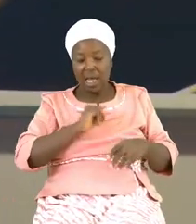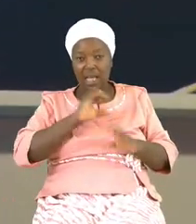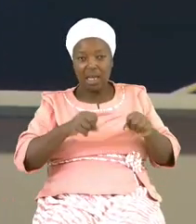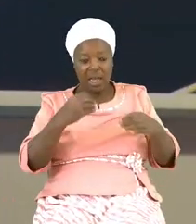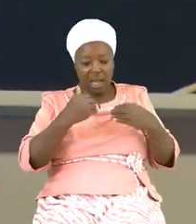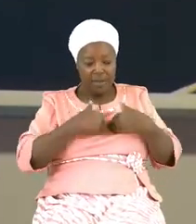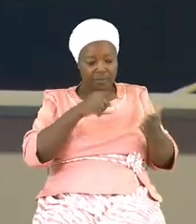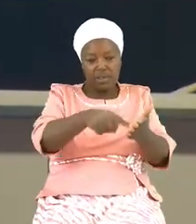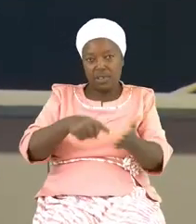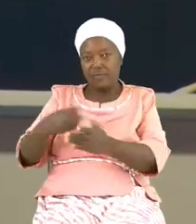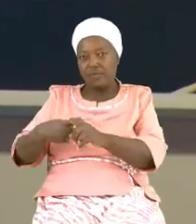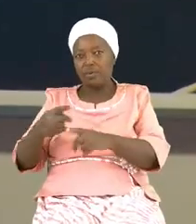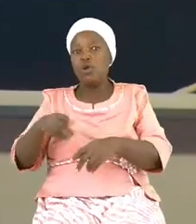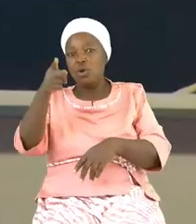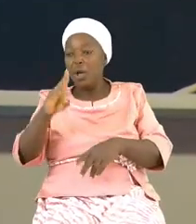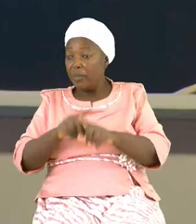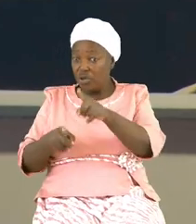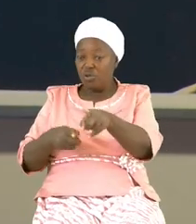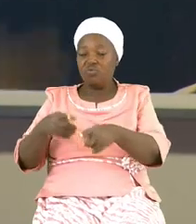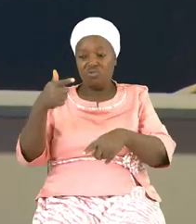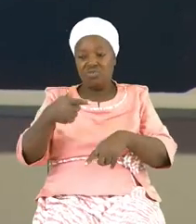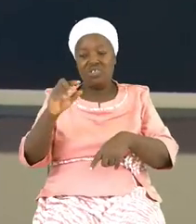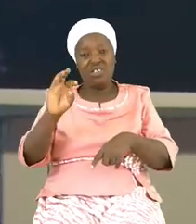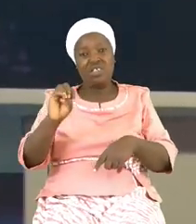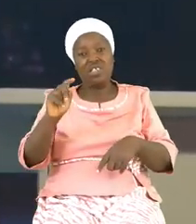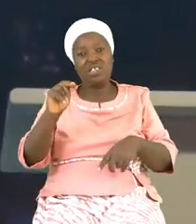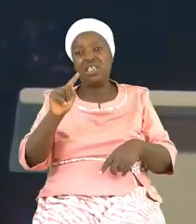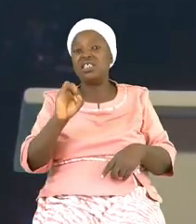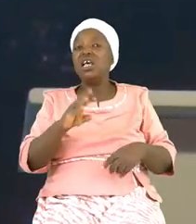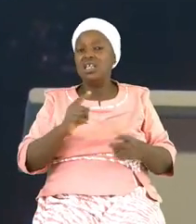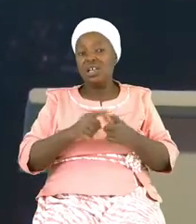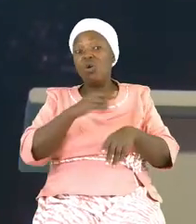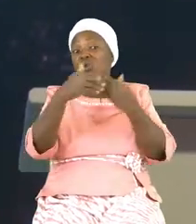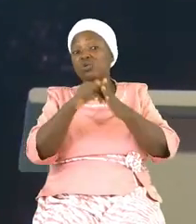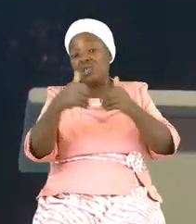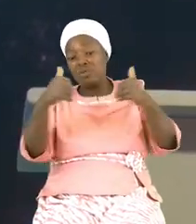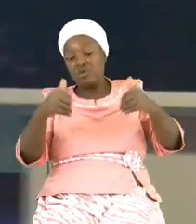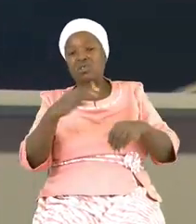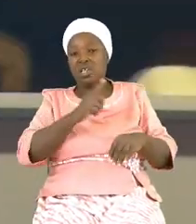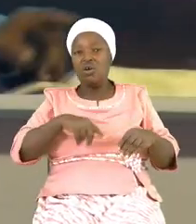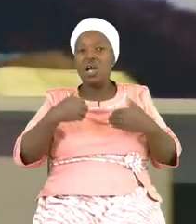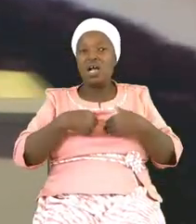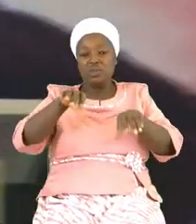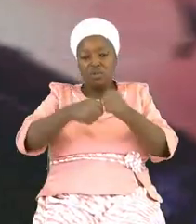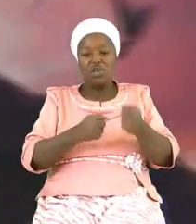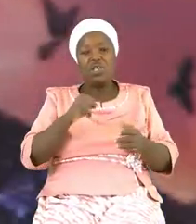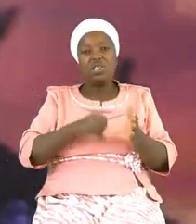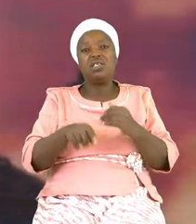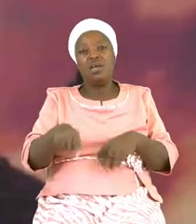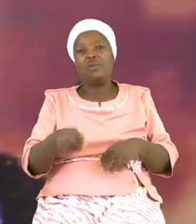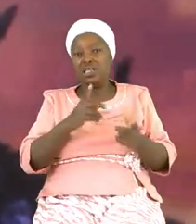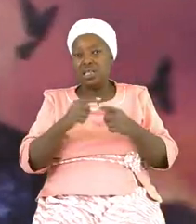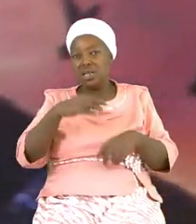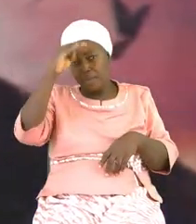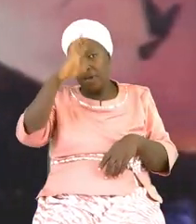are a Gentile. All that wall of partition, the wall is broken down. The man and the woman. Okay,